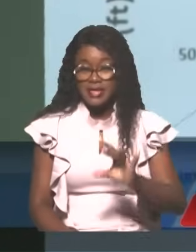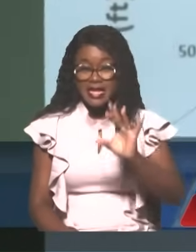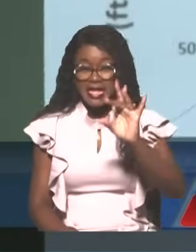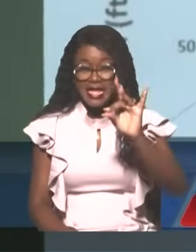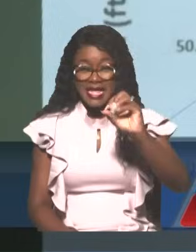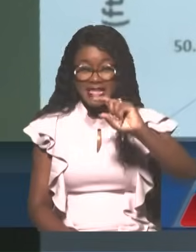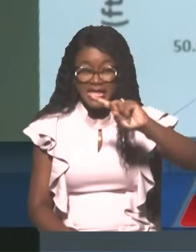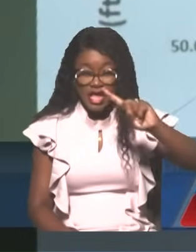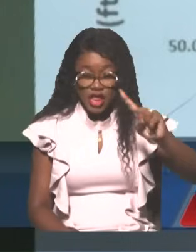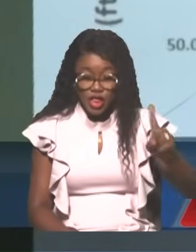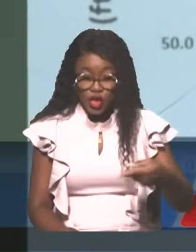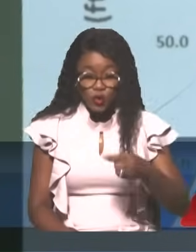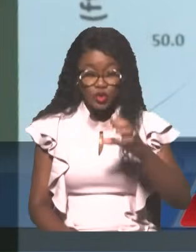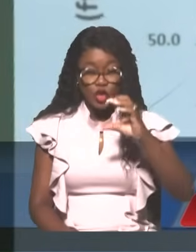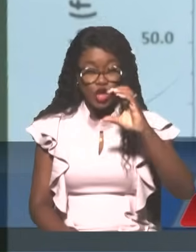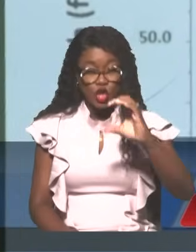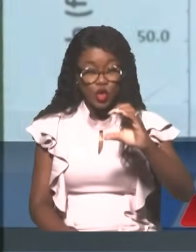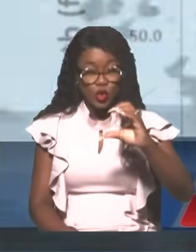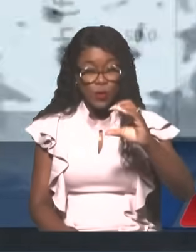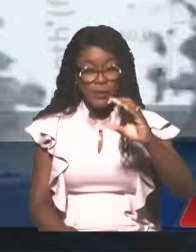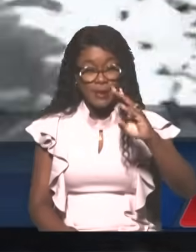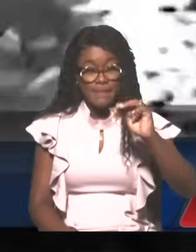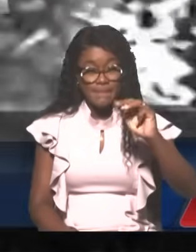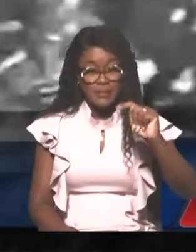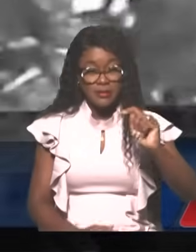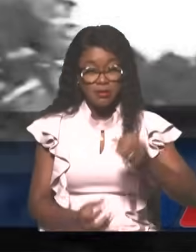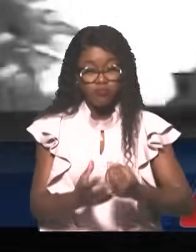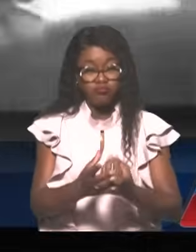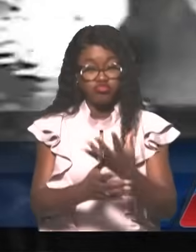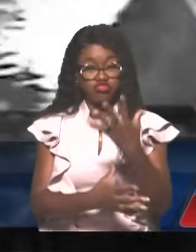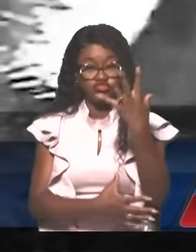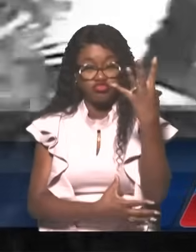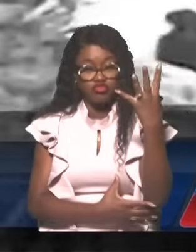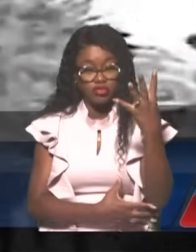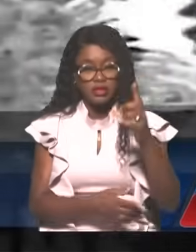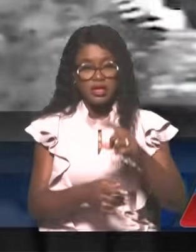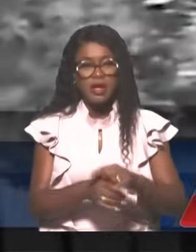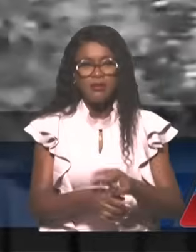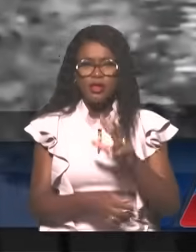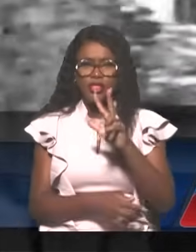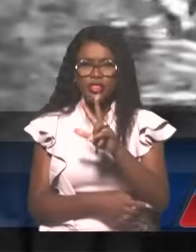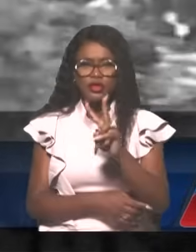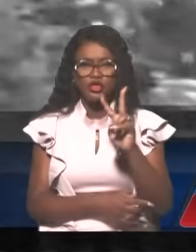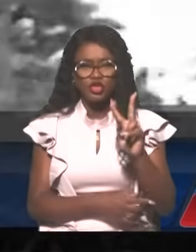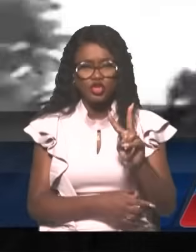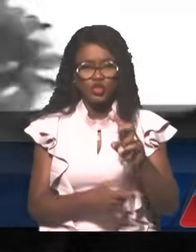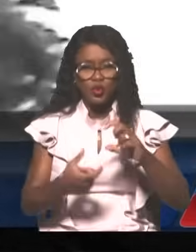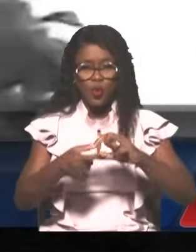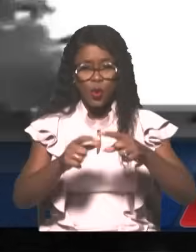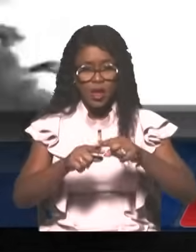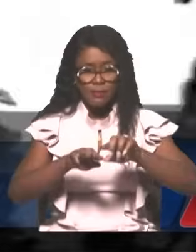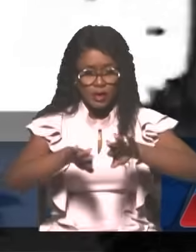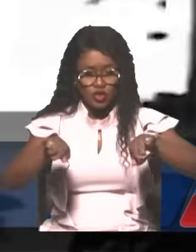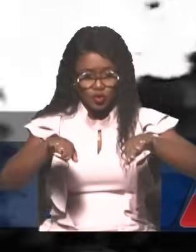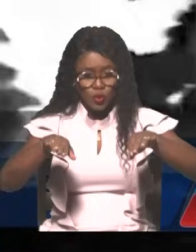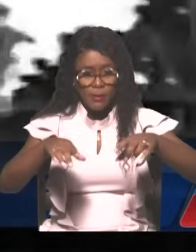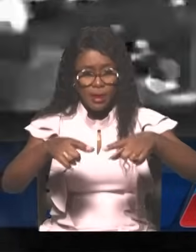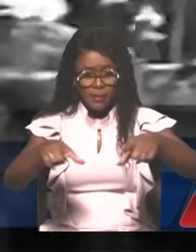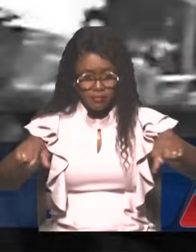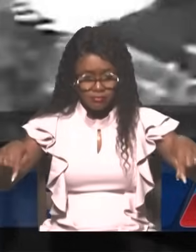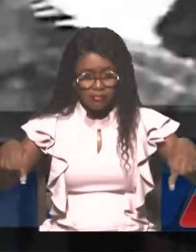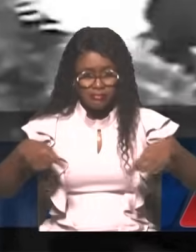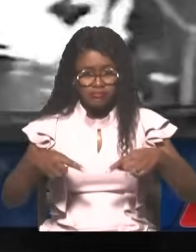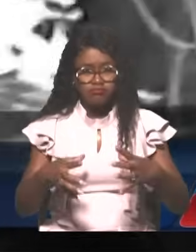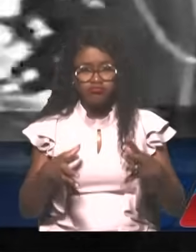80,000 cubic meters erupted from the volcano, the equivalent of 32 Olympic-sized swimming pools.